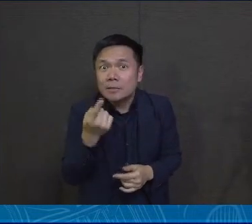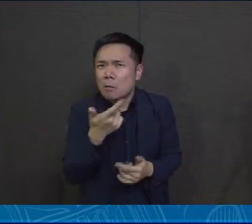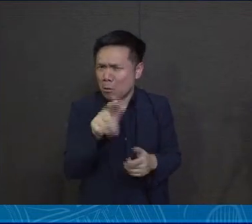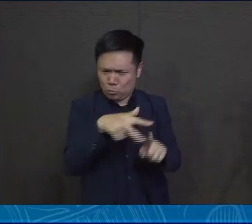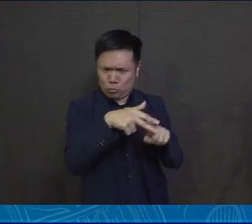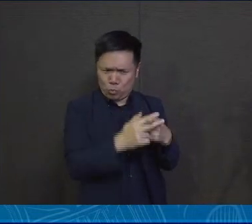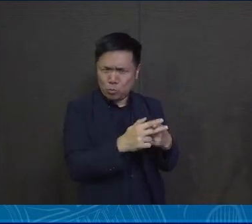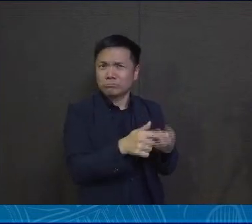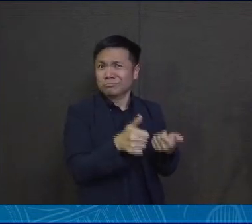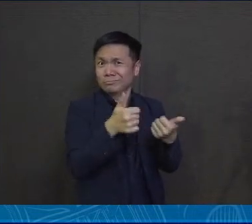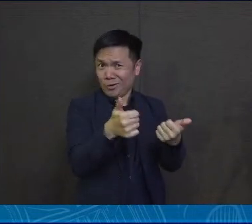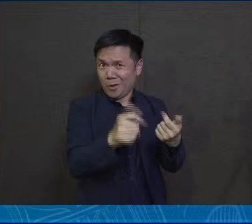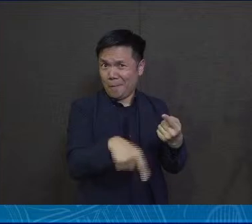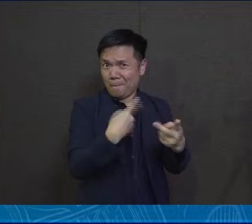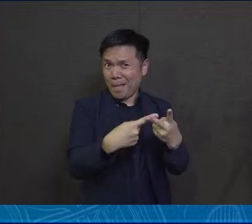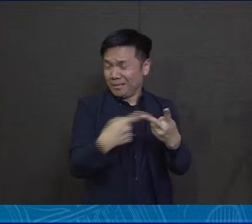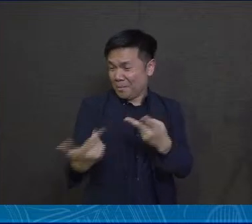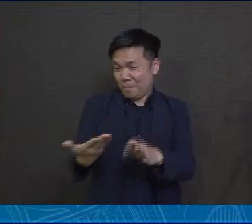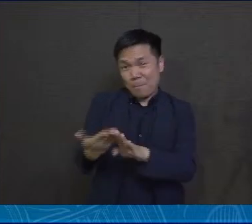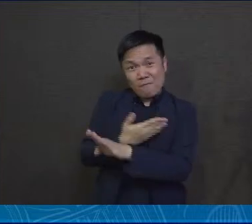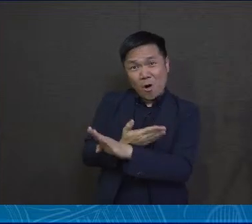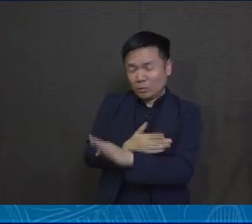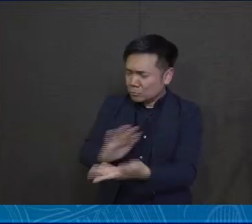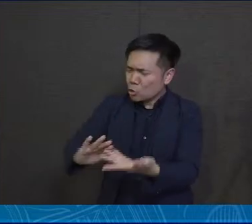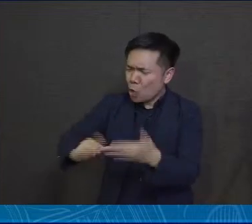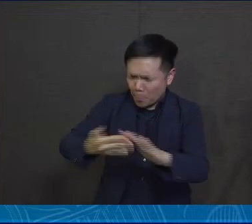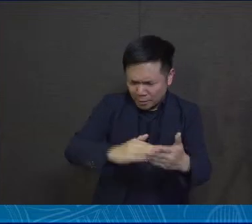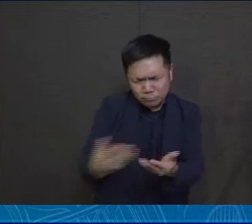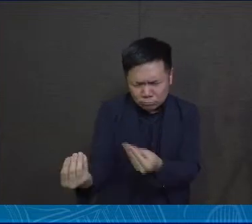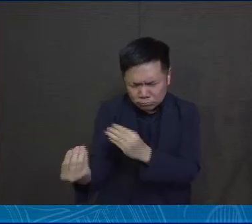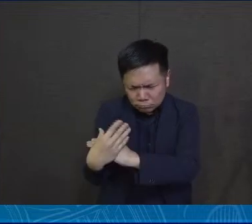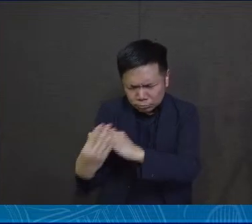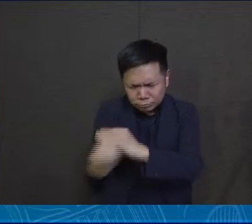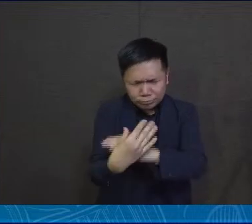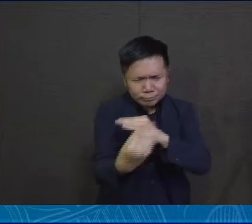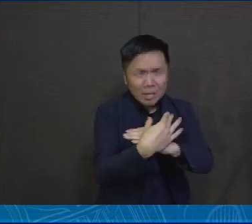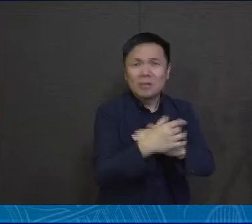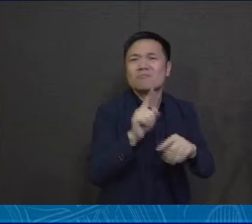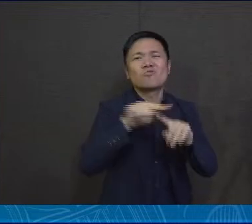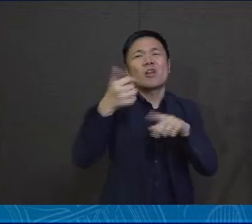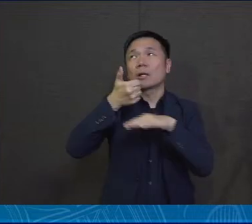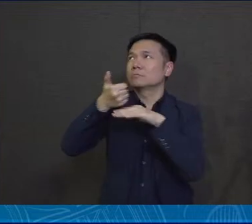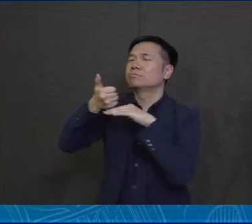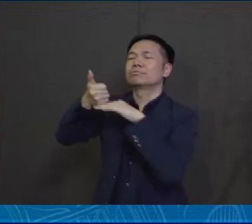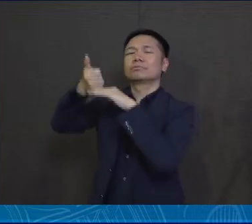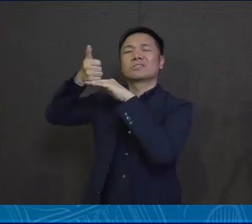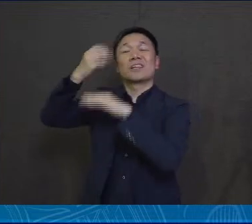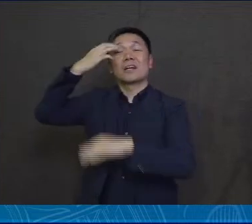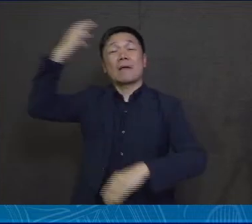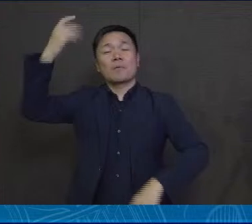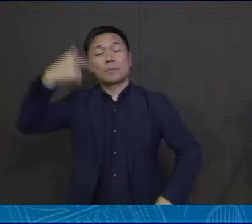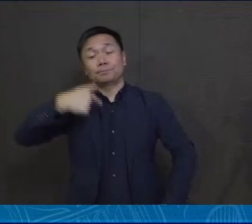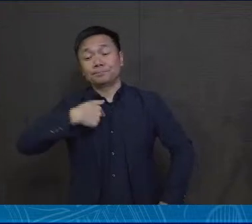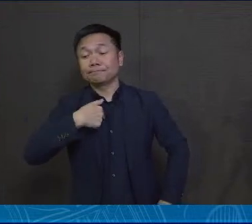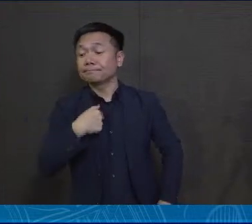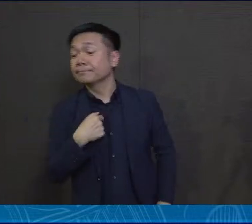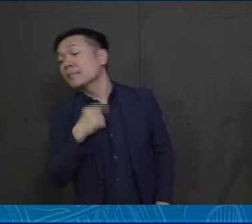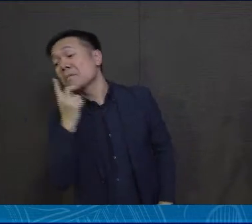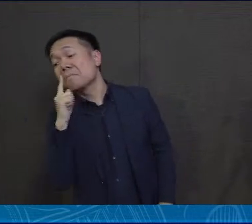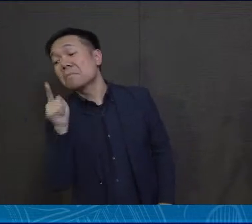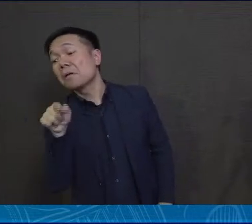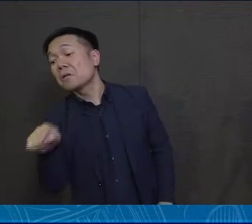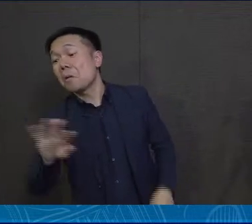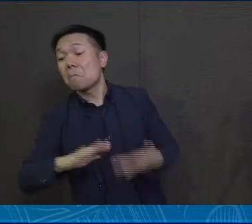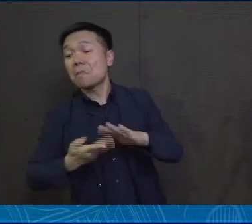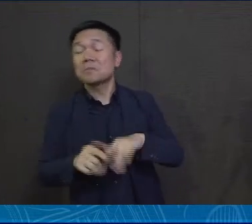we engage with communities in advance, so that it's not simply someone from a capital region applying their understanding to the provinces,